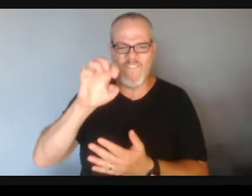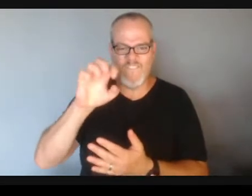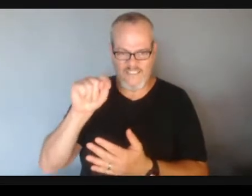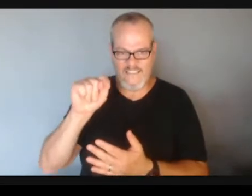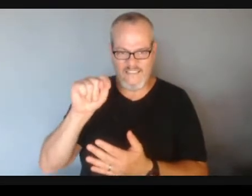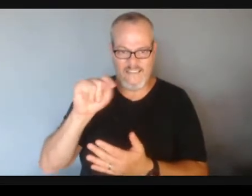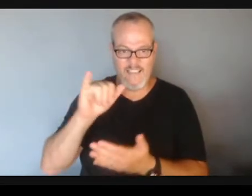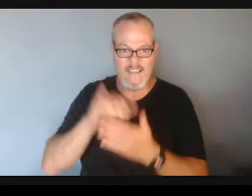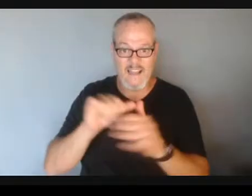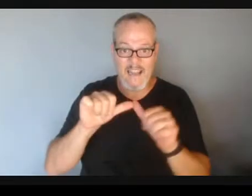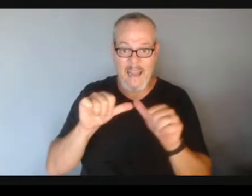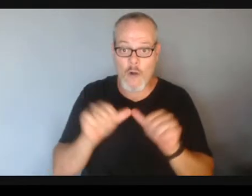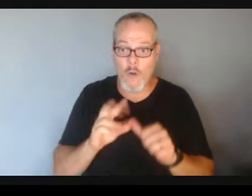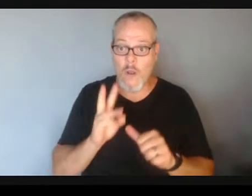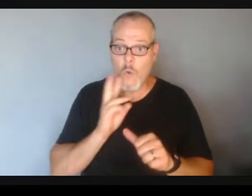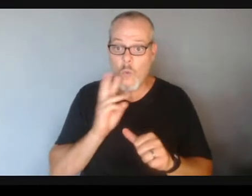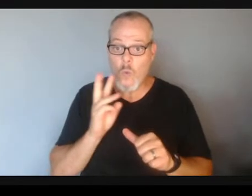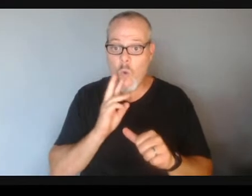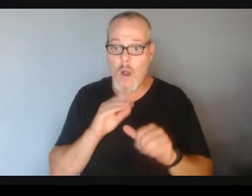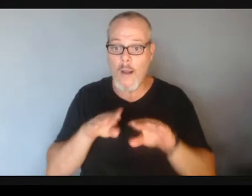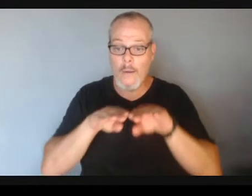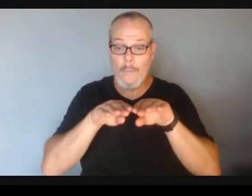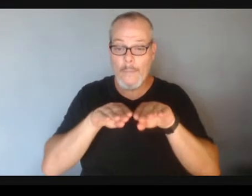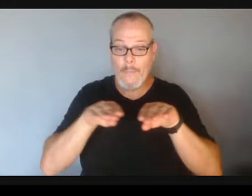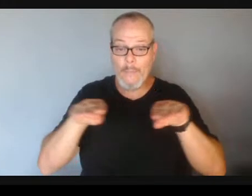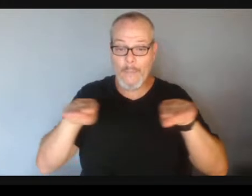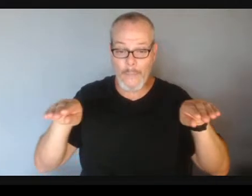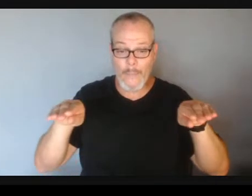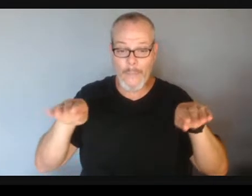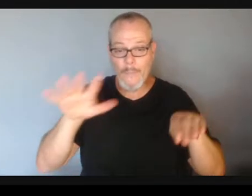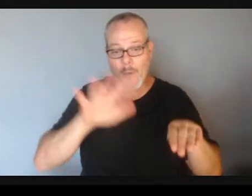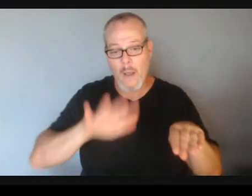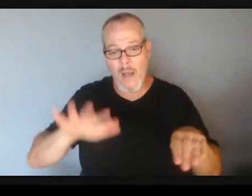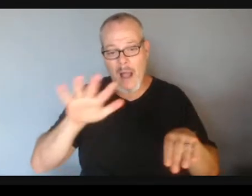typically the water sits at about